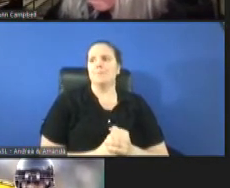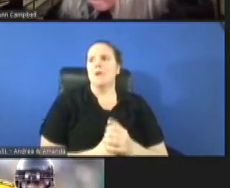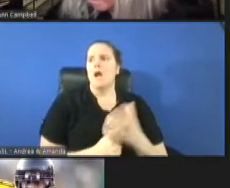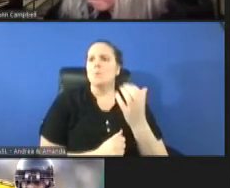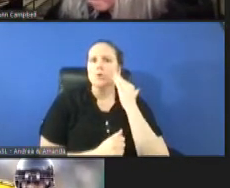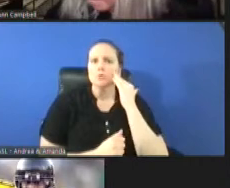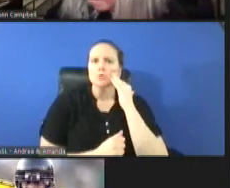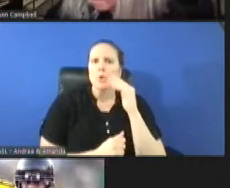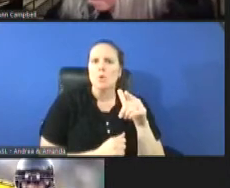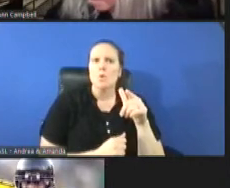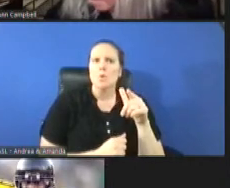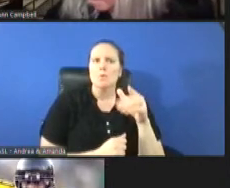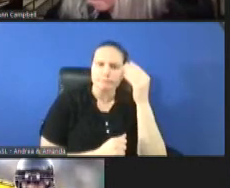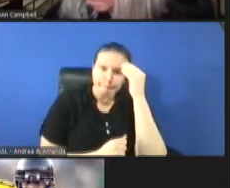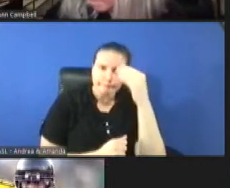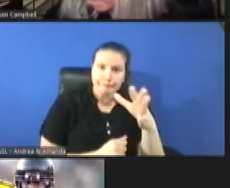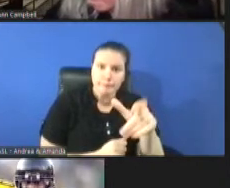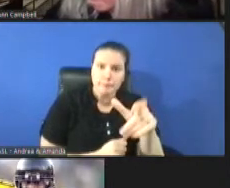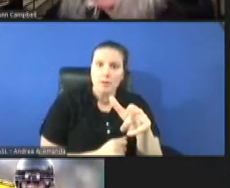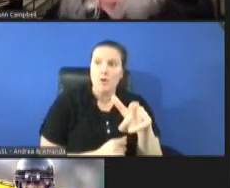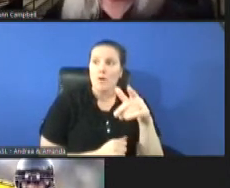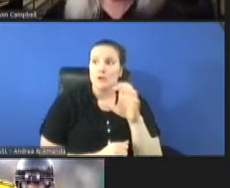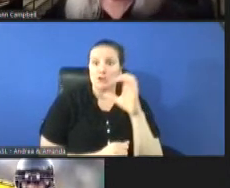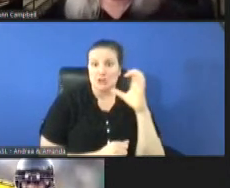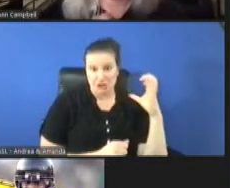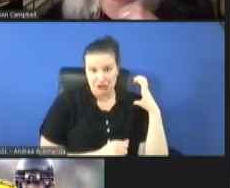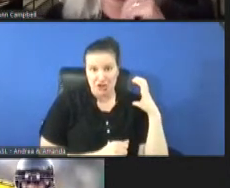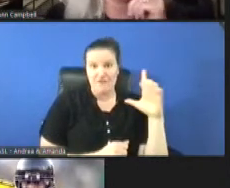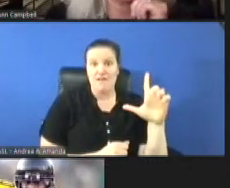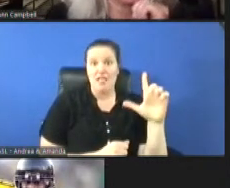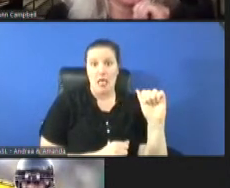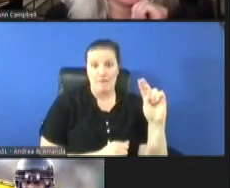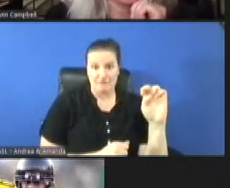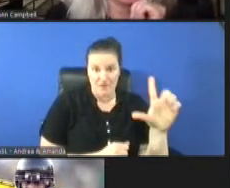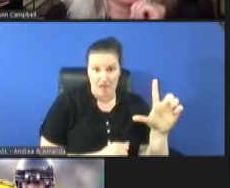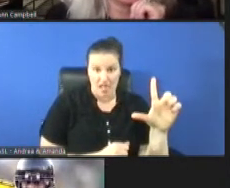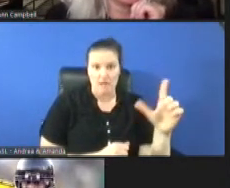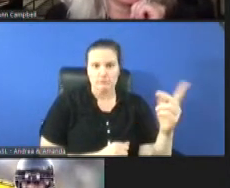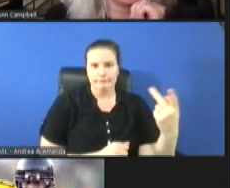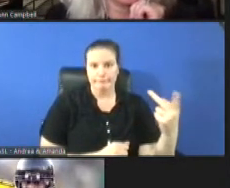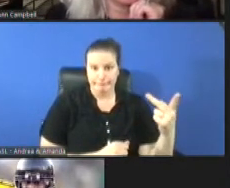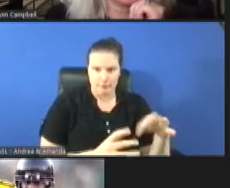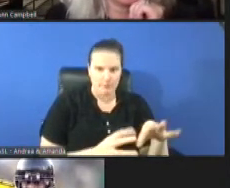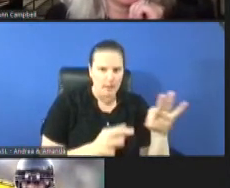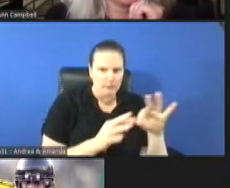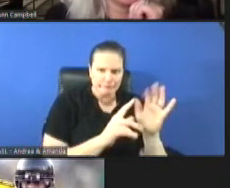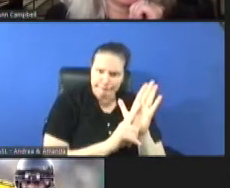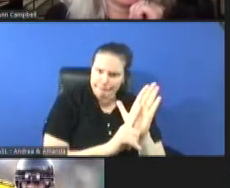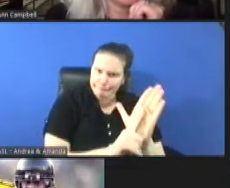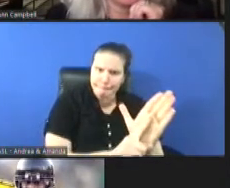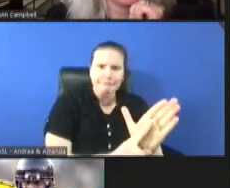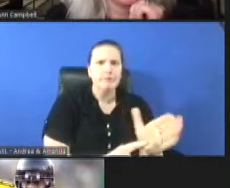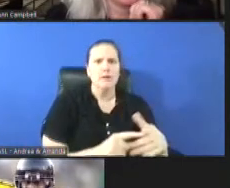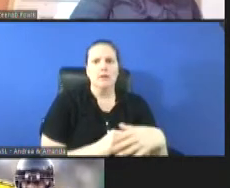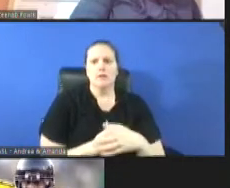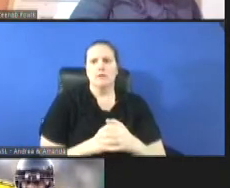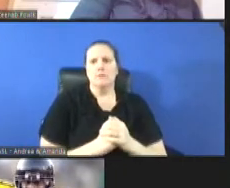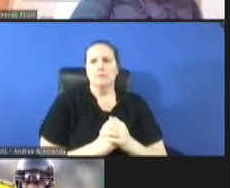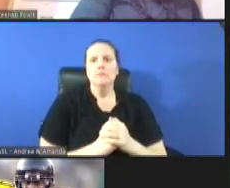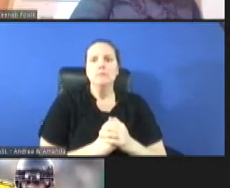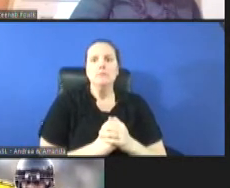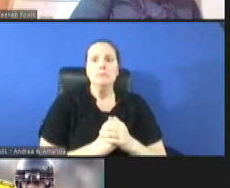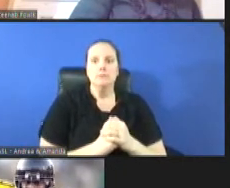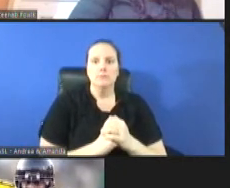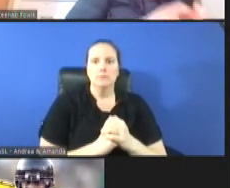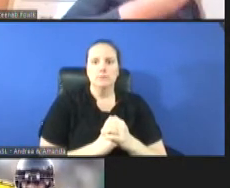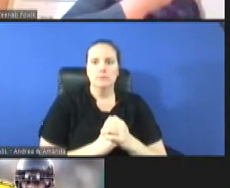note that for Chief Lavelle and I, this matter is currently under investigation. And so